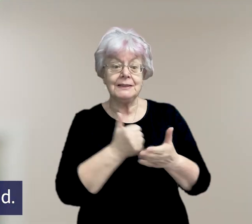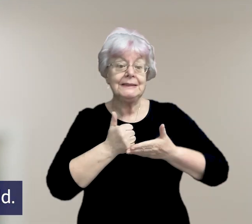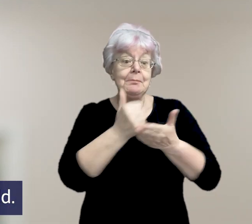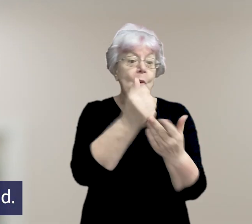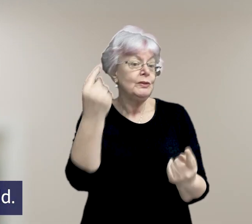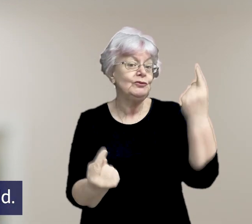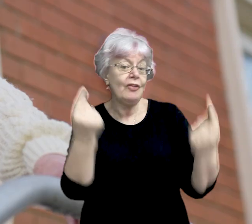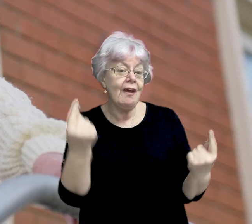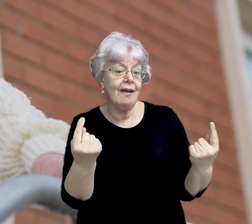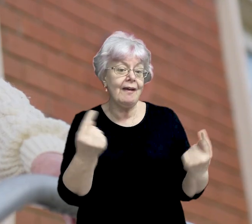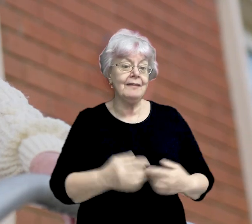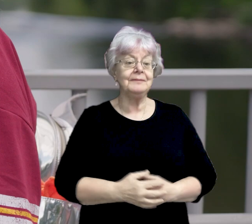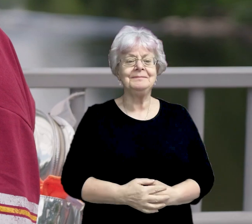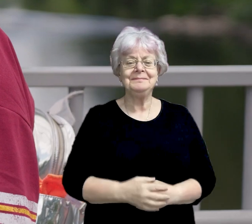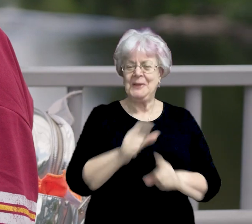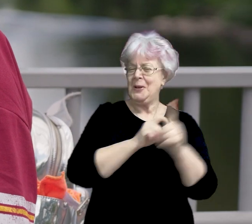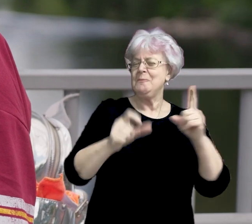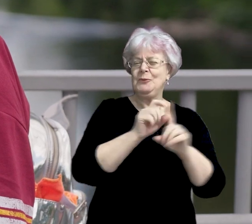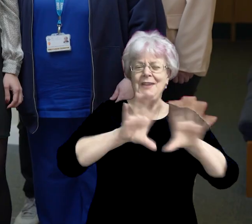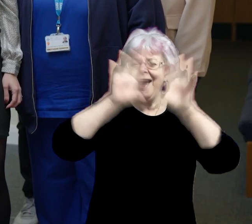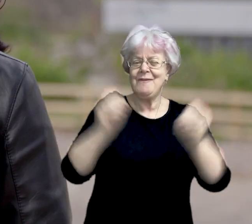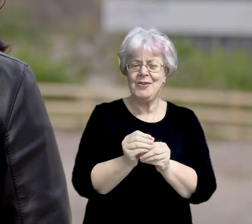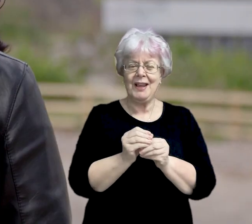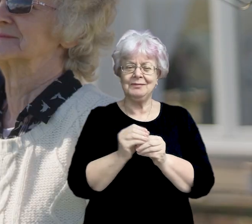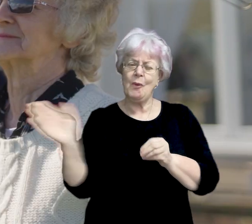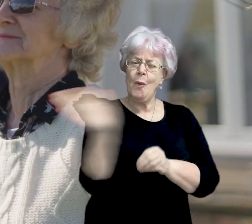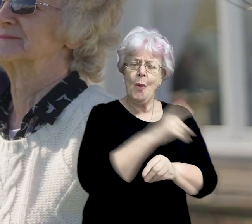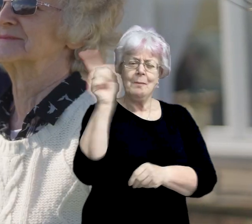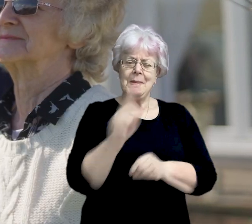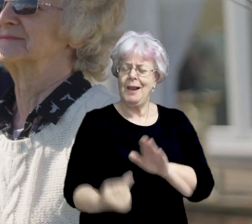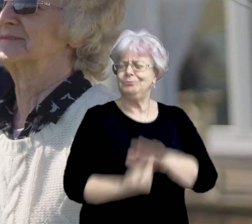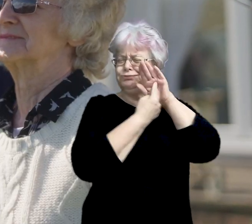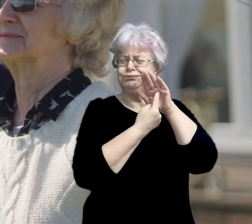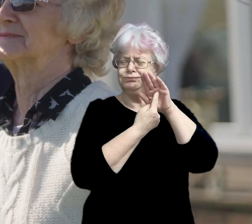and doing things for each other. Community is everything, really. And everyone matters.